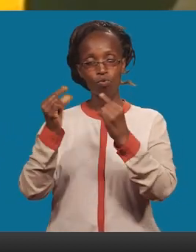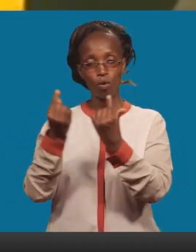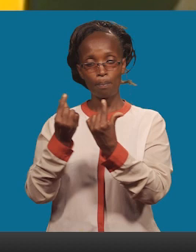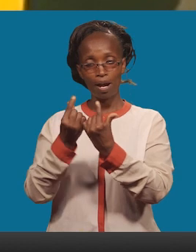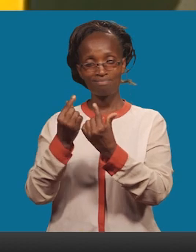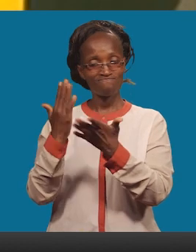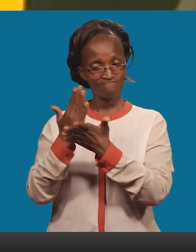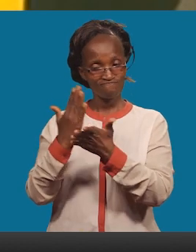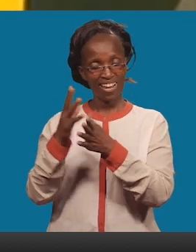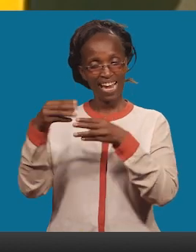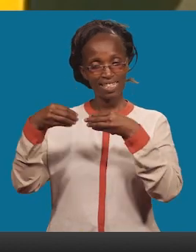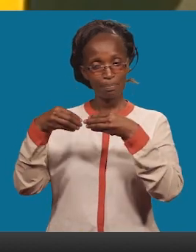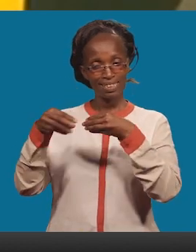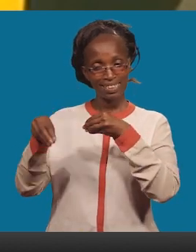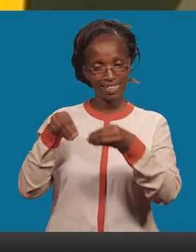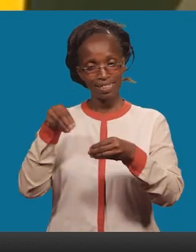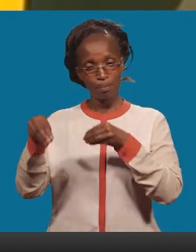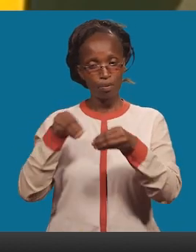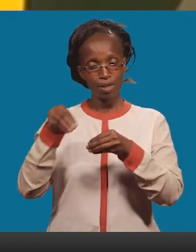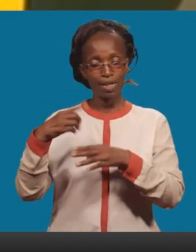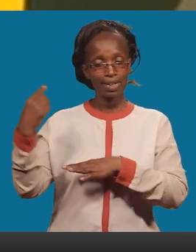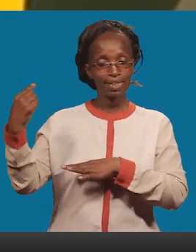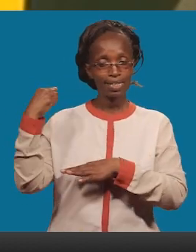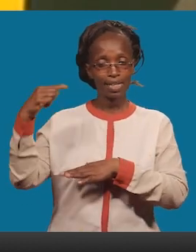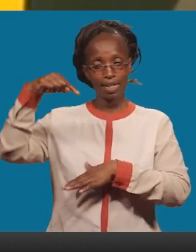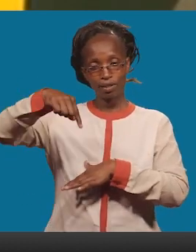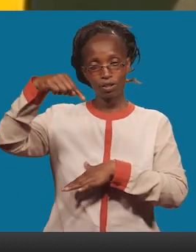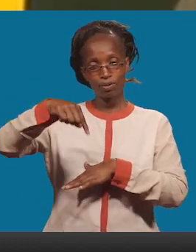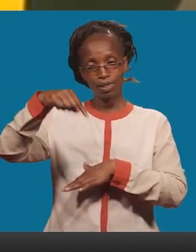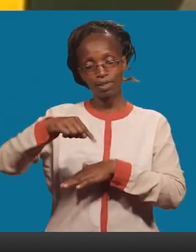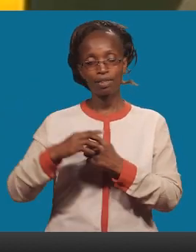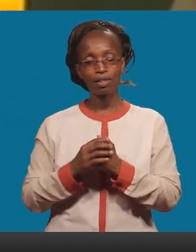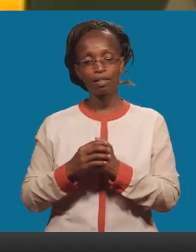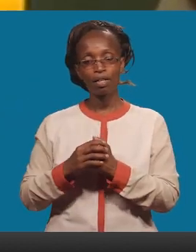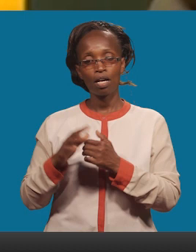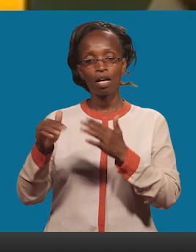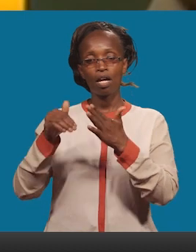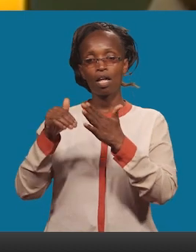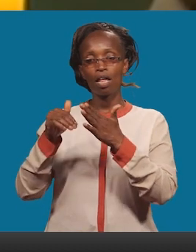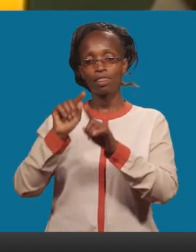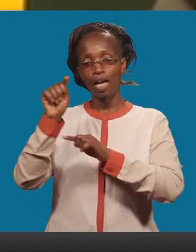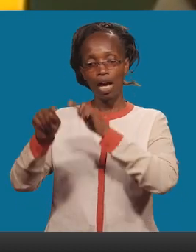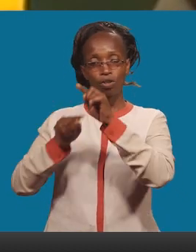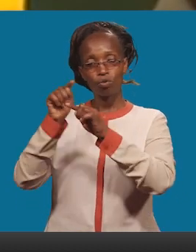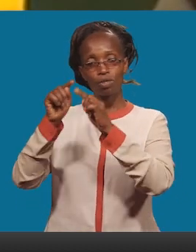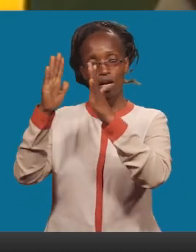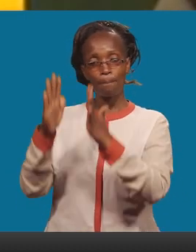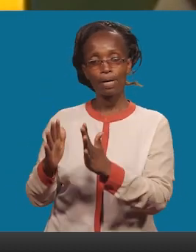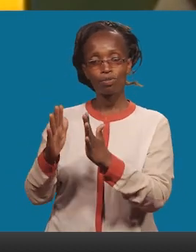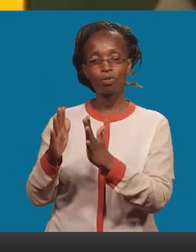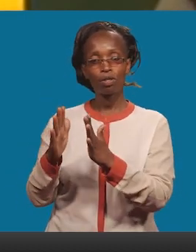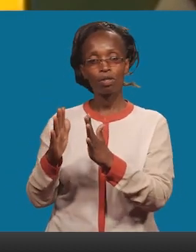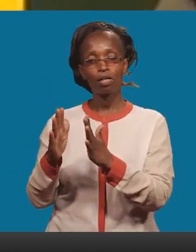this particular school is already crippled for yesterday and today. To all the